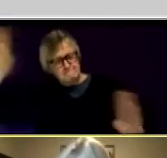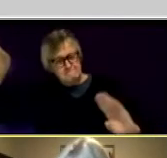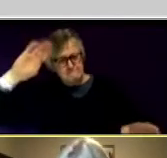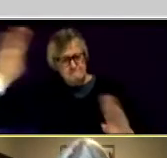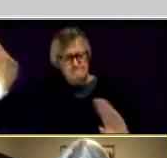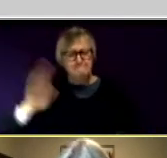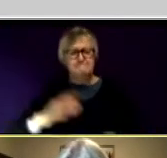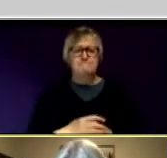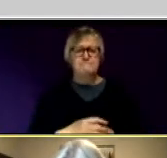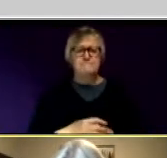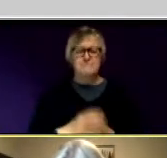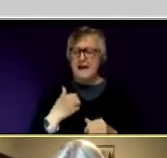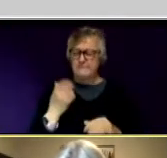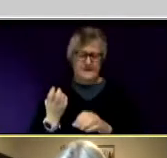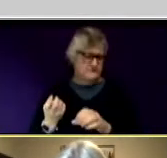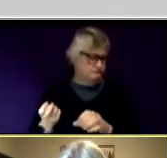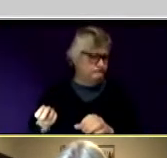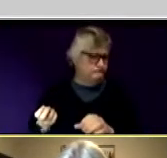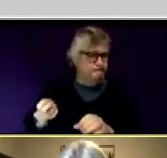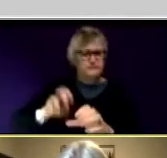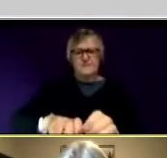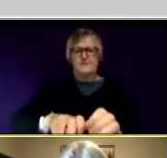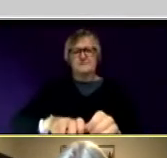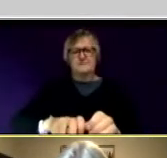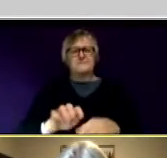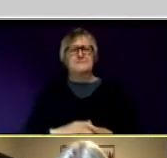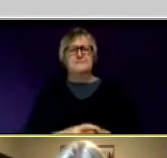I'm going to jump in here.